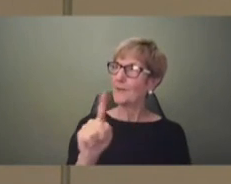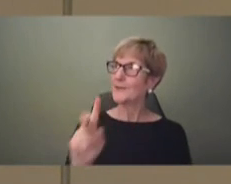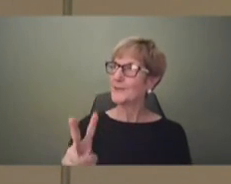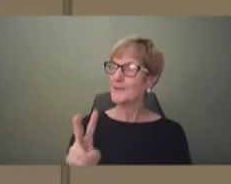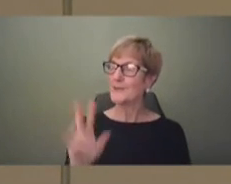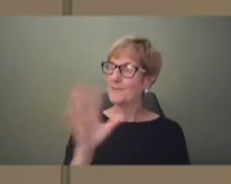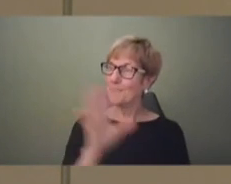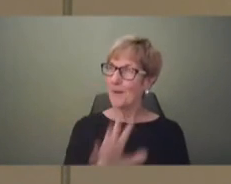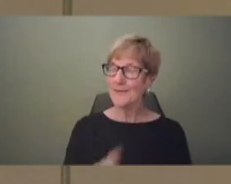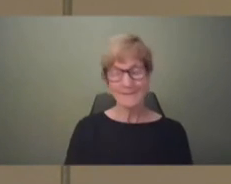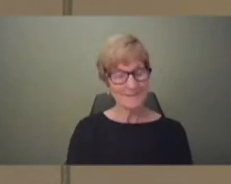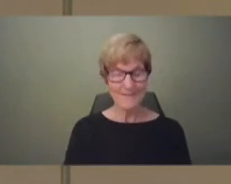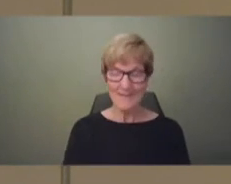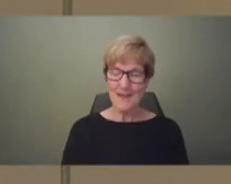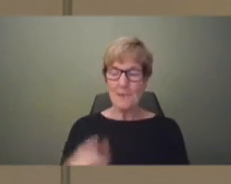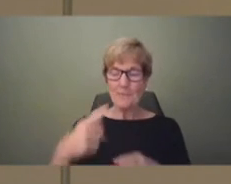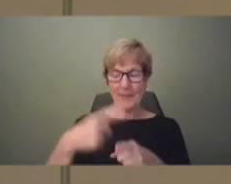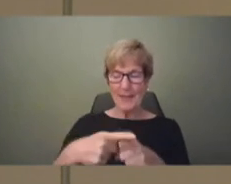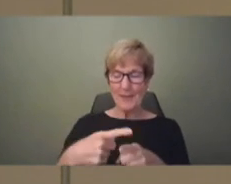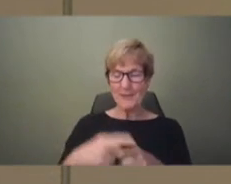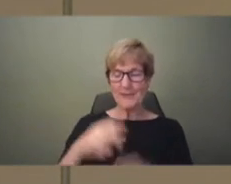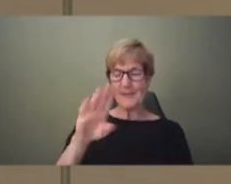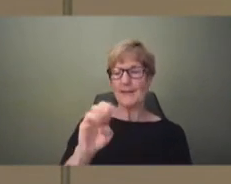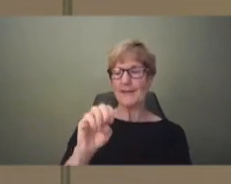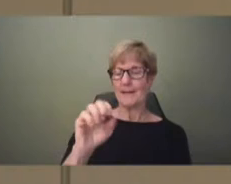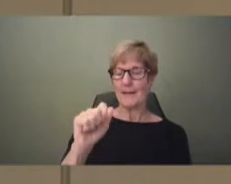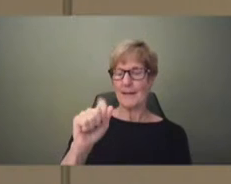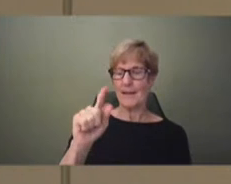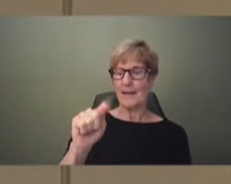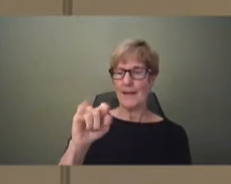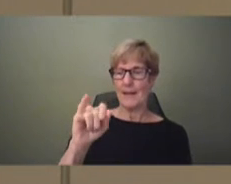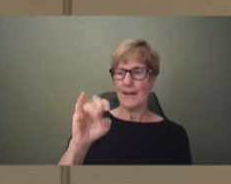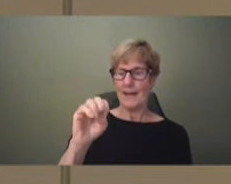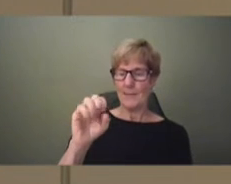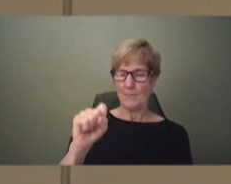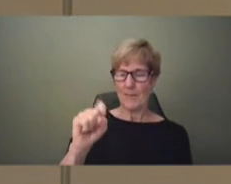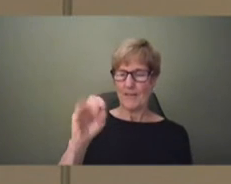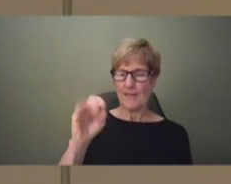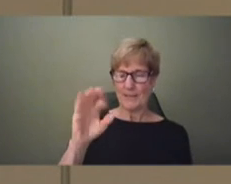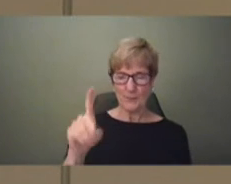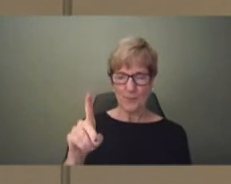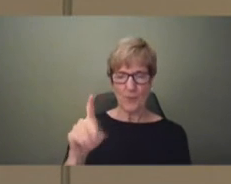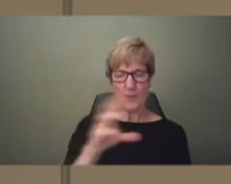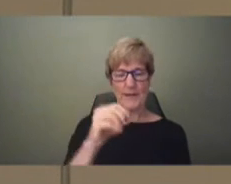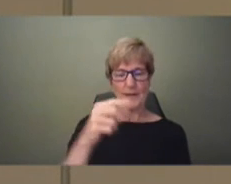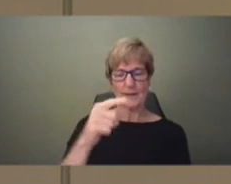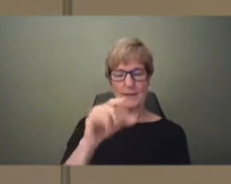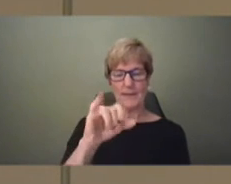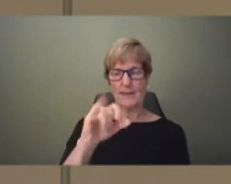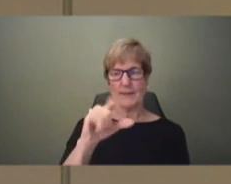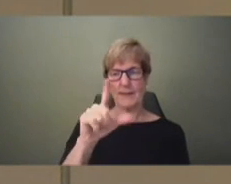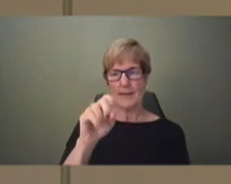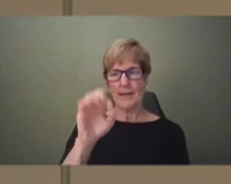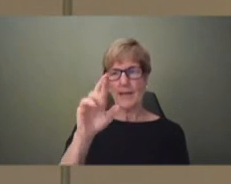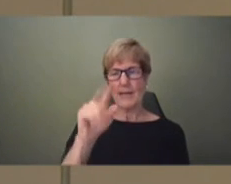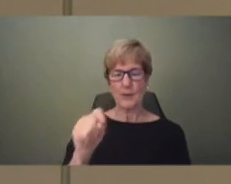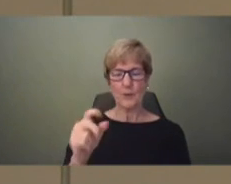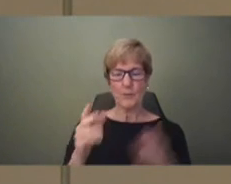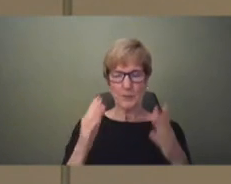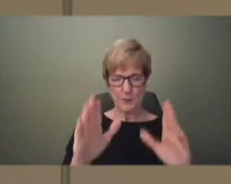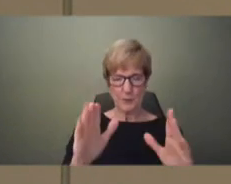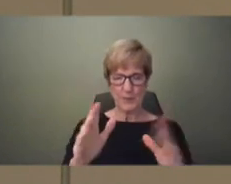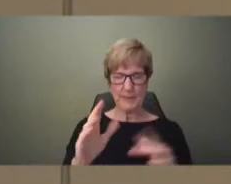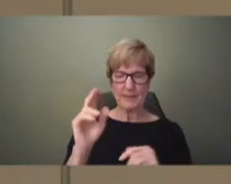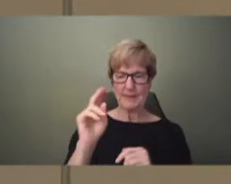um located at the Northeast intersection of B for Road and gilber Street West of Newland Road and south of Interstate 85 in Council District 2 Mr Grahams